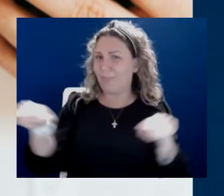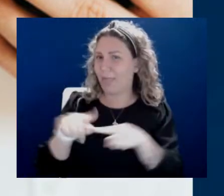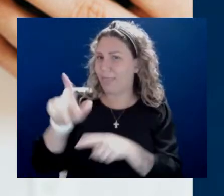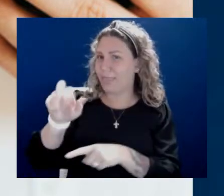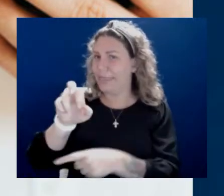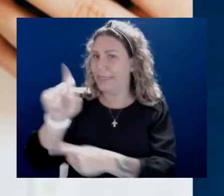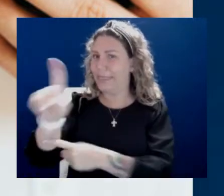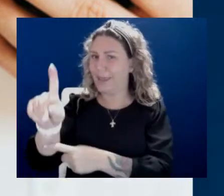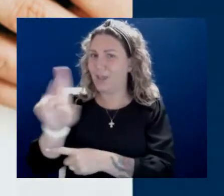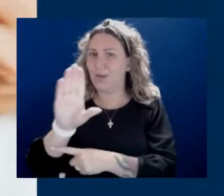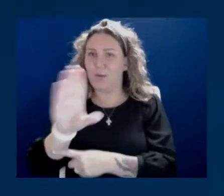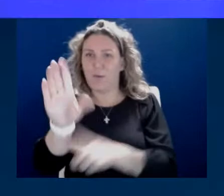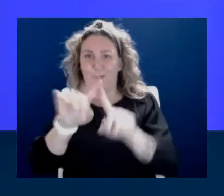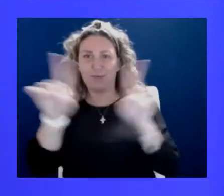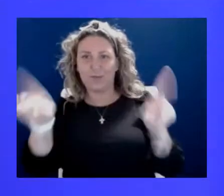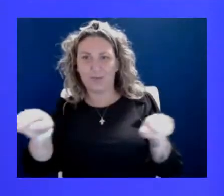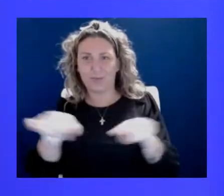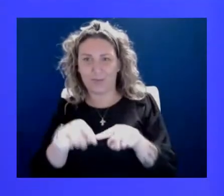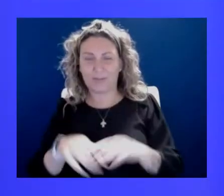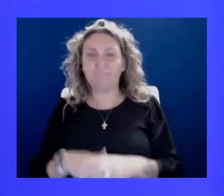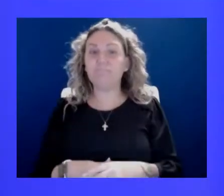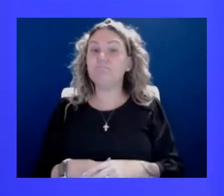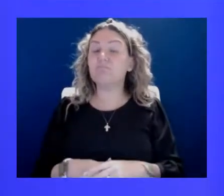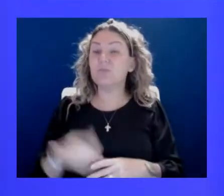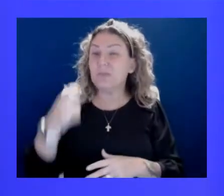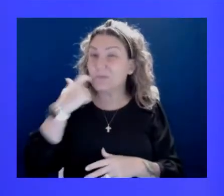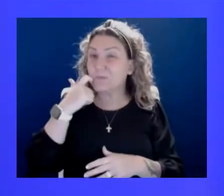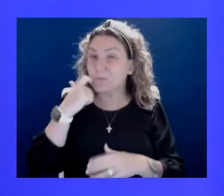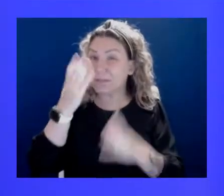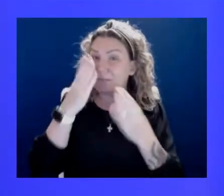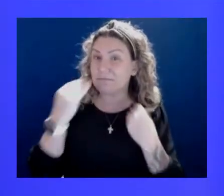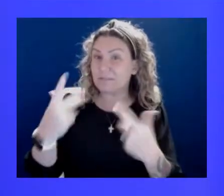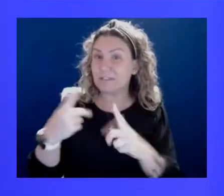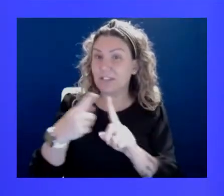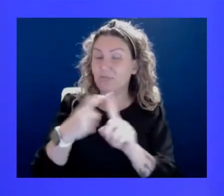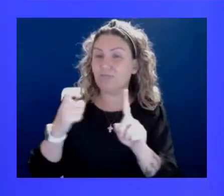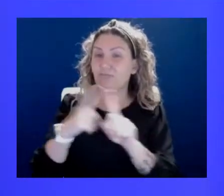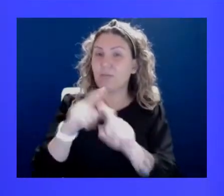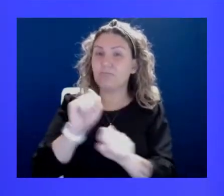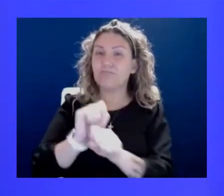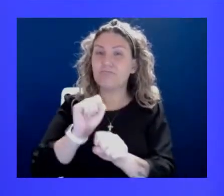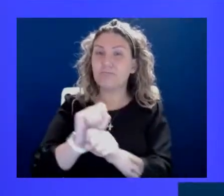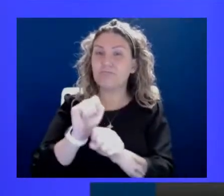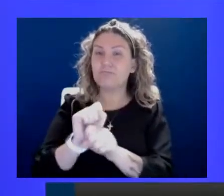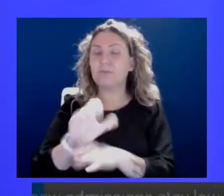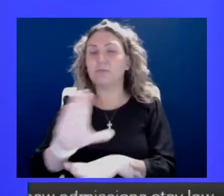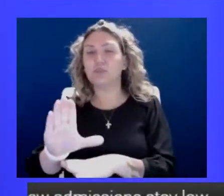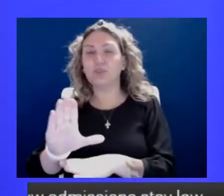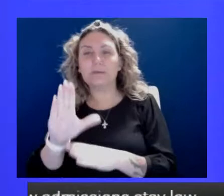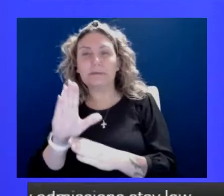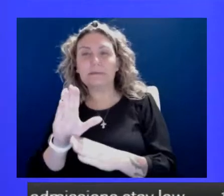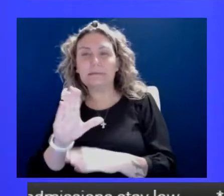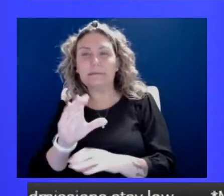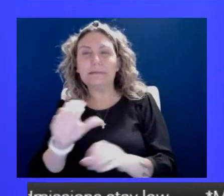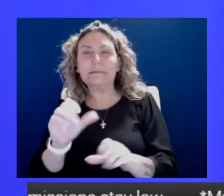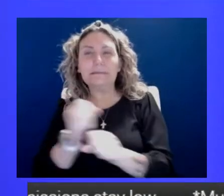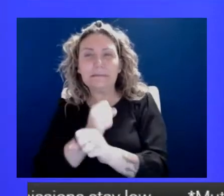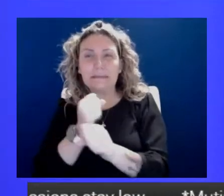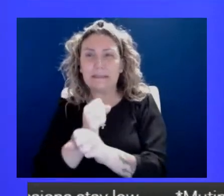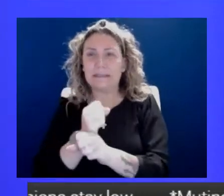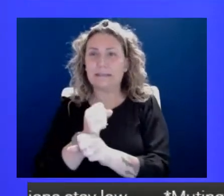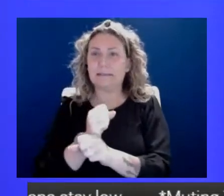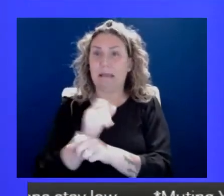on your screen. The latest data from the Bureau of Labor Statistics finds airfare is up about